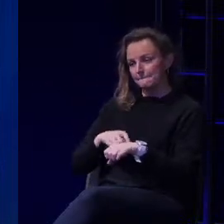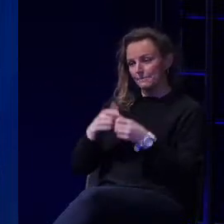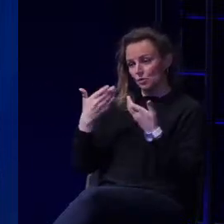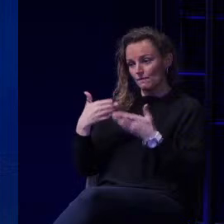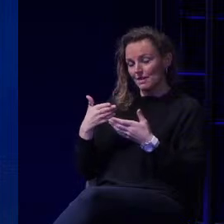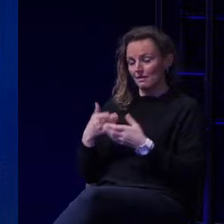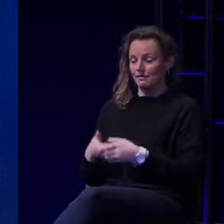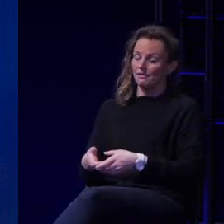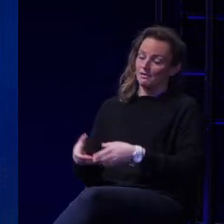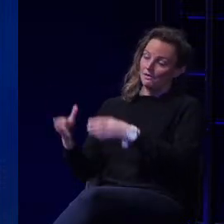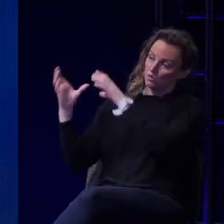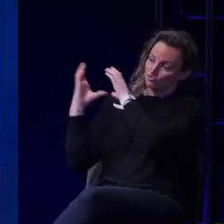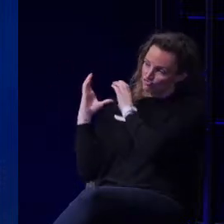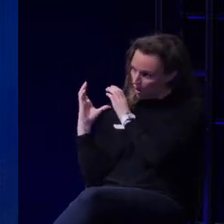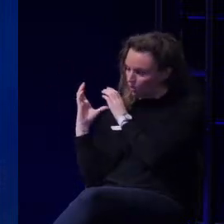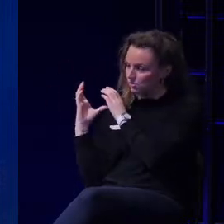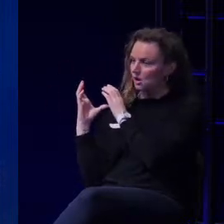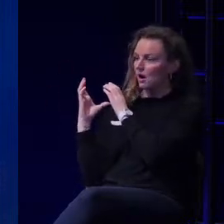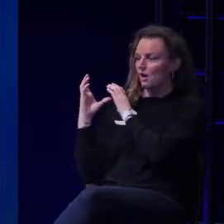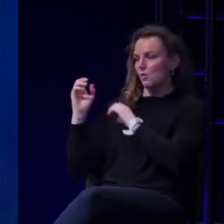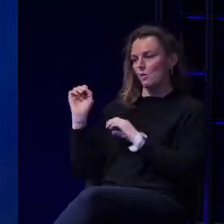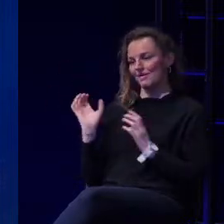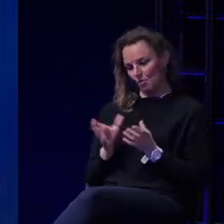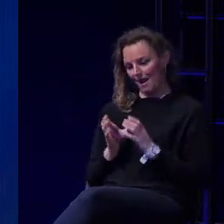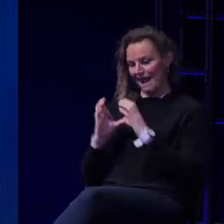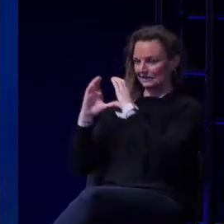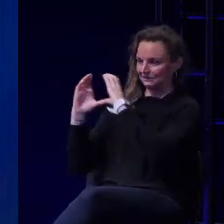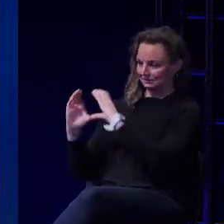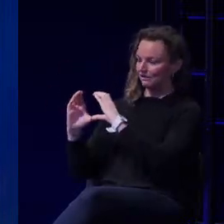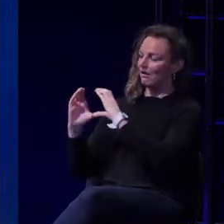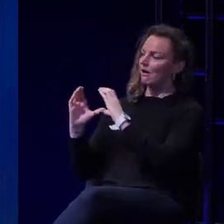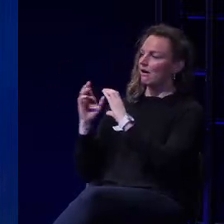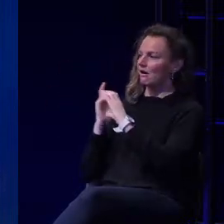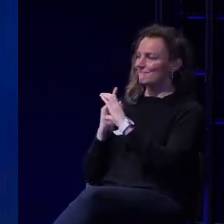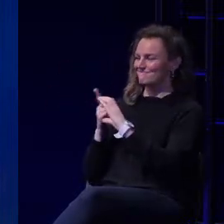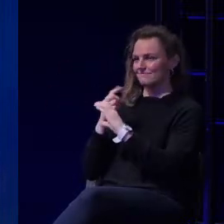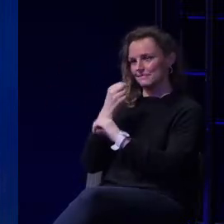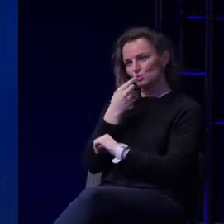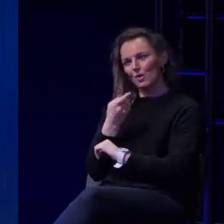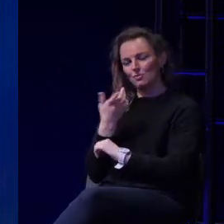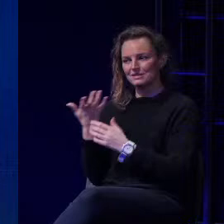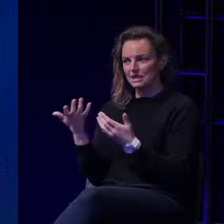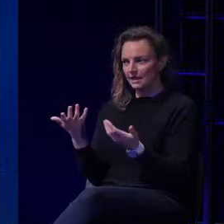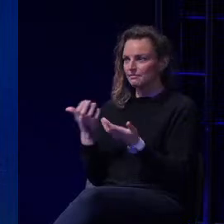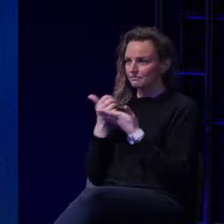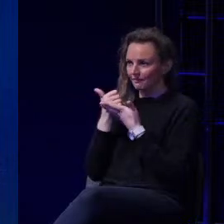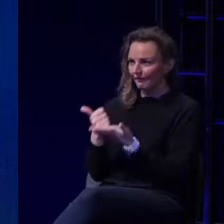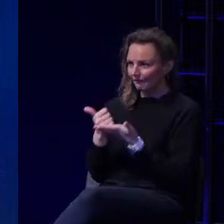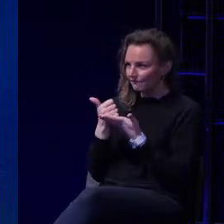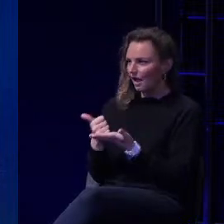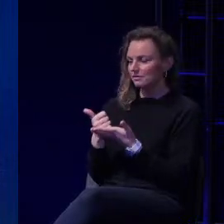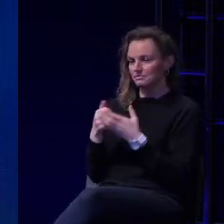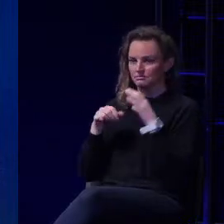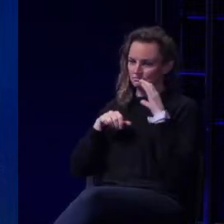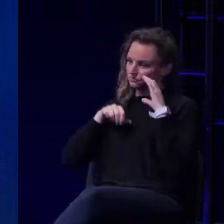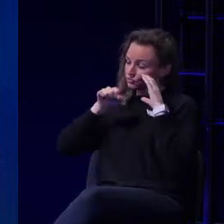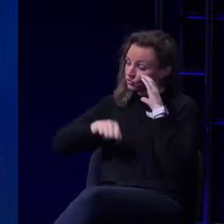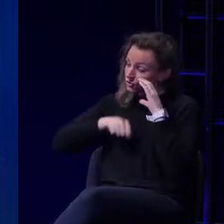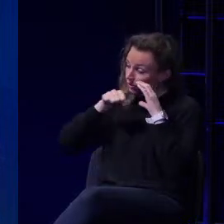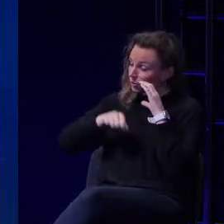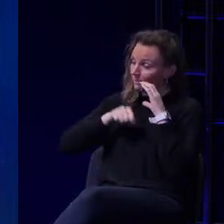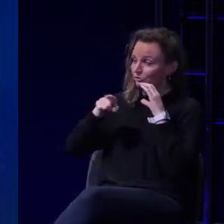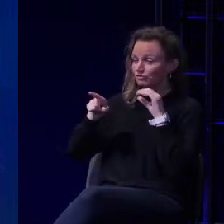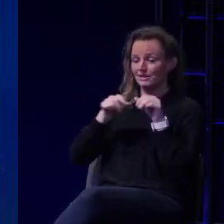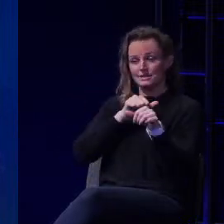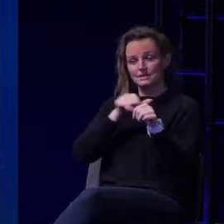your hand or on your shoulder. And that's one thing that I would say to anyone who's interested in being a cinematographer. Documentary is the